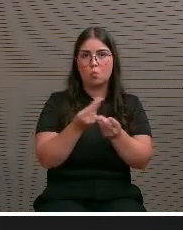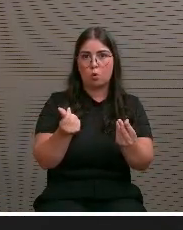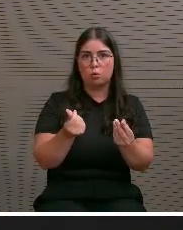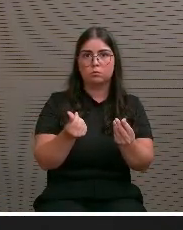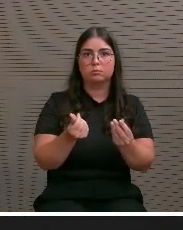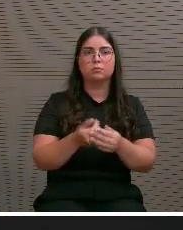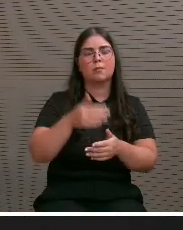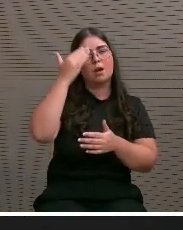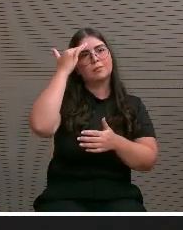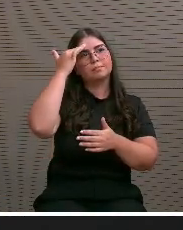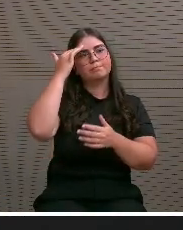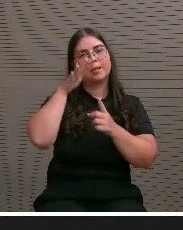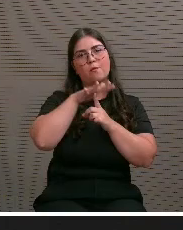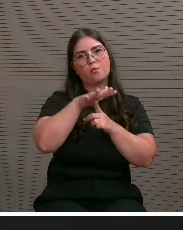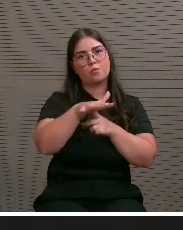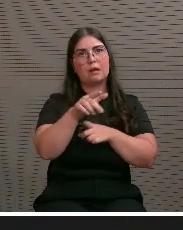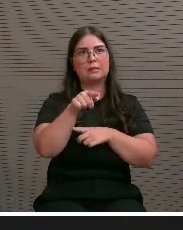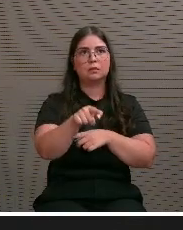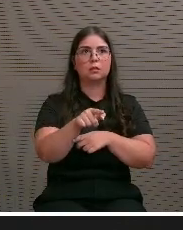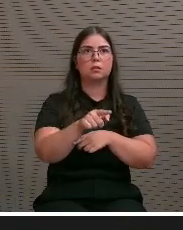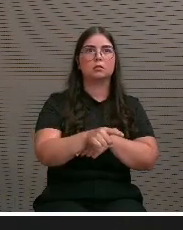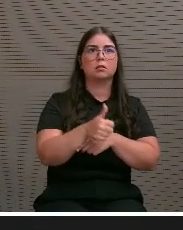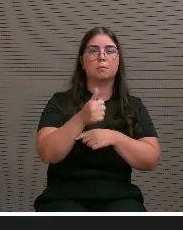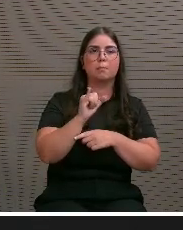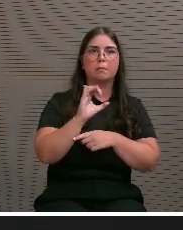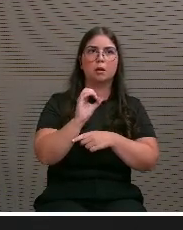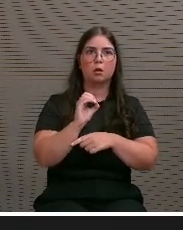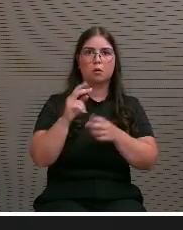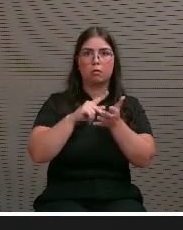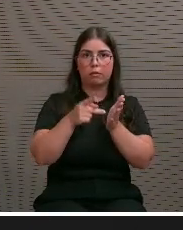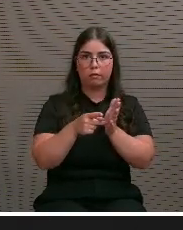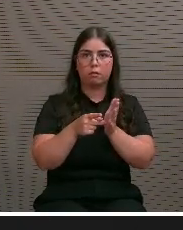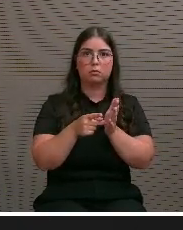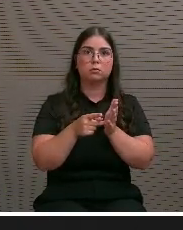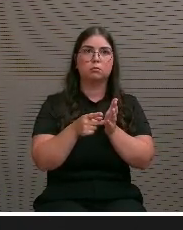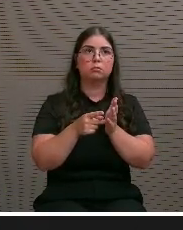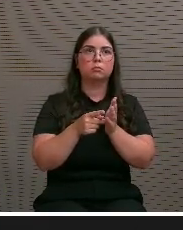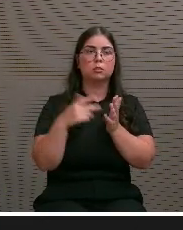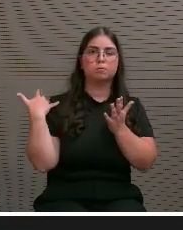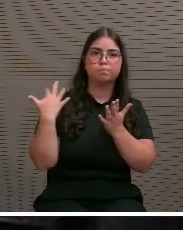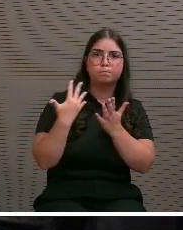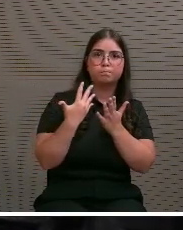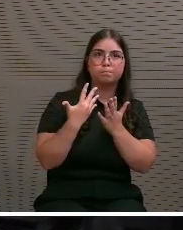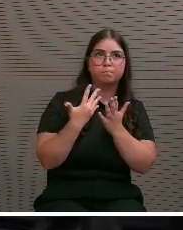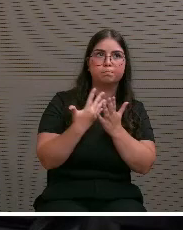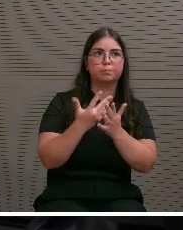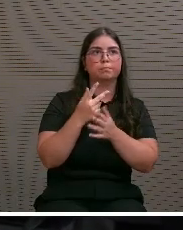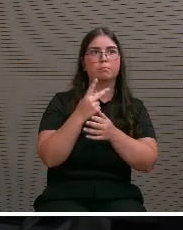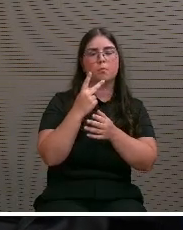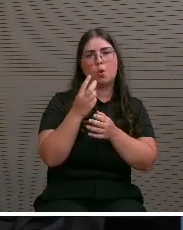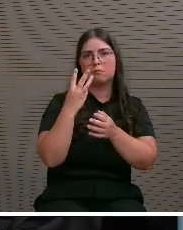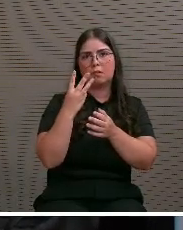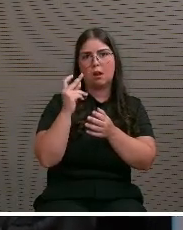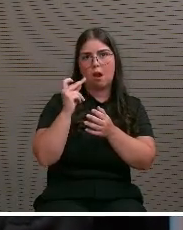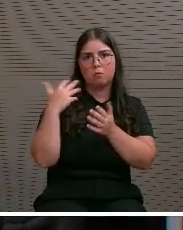impact that biotechnology has had in the last 2 years, 3 years. We made vaccines.